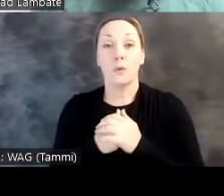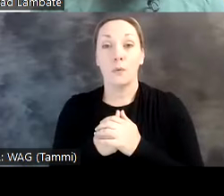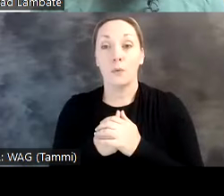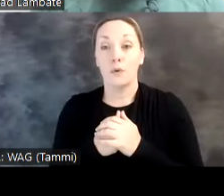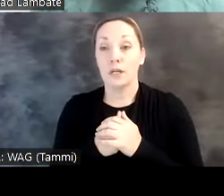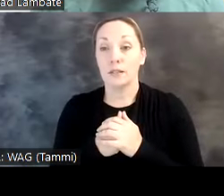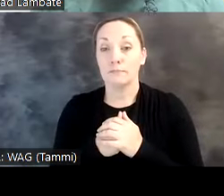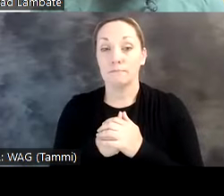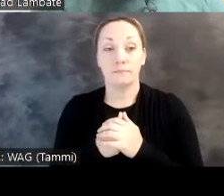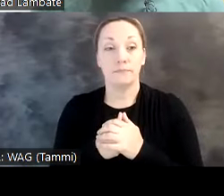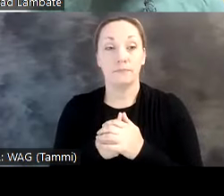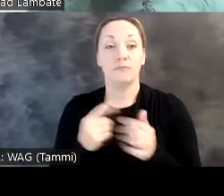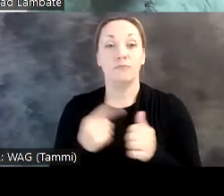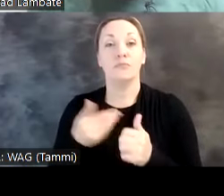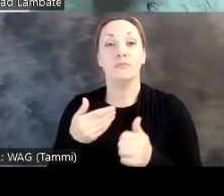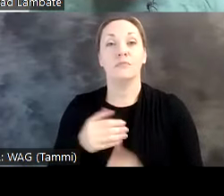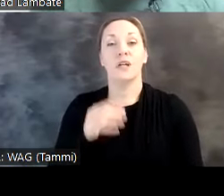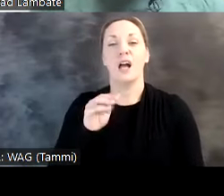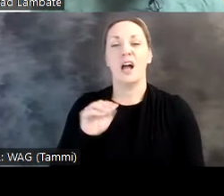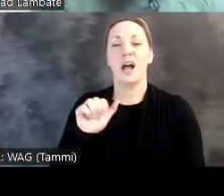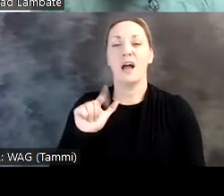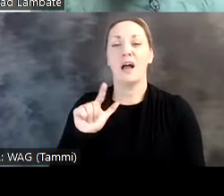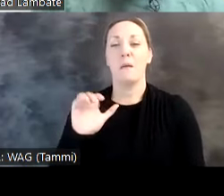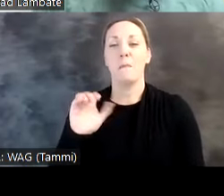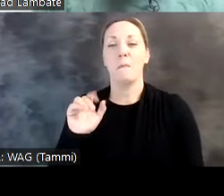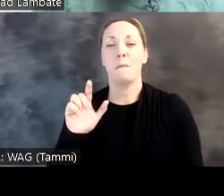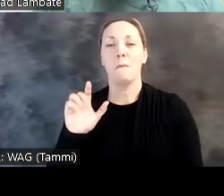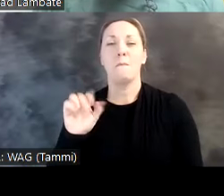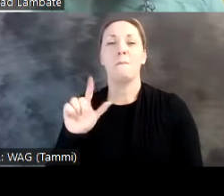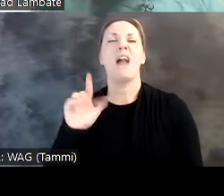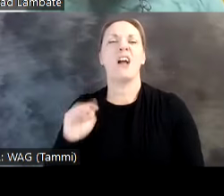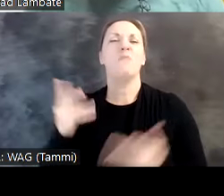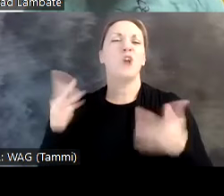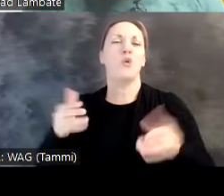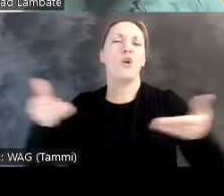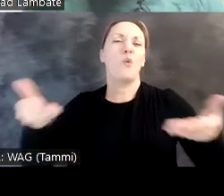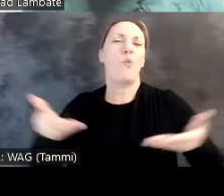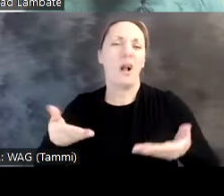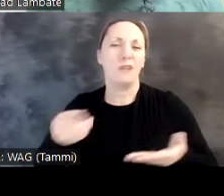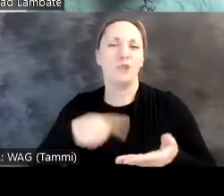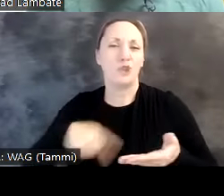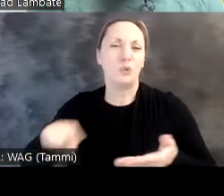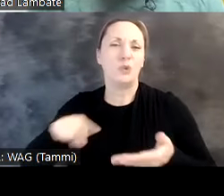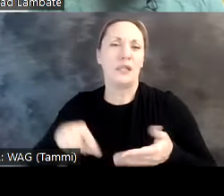firstly, I believe Malcolm has already welcomed you all to IAAP Accessibility mini-series.